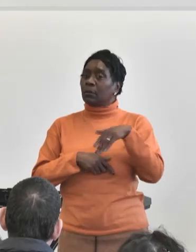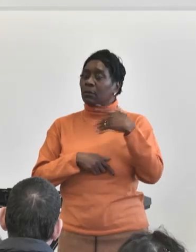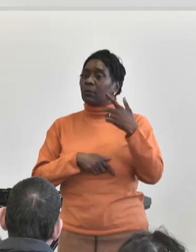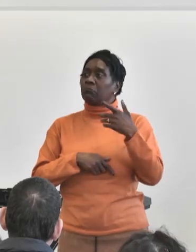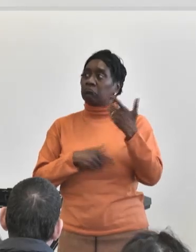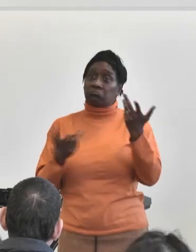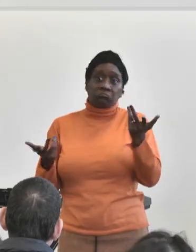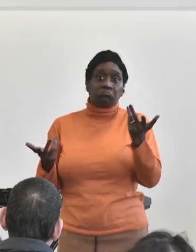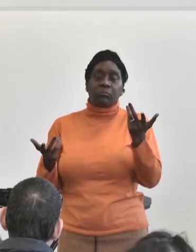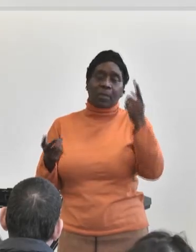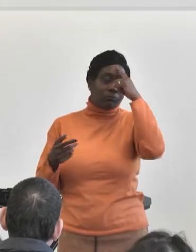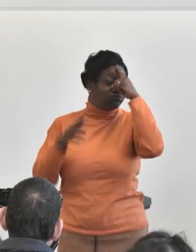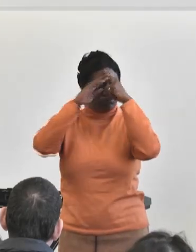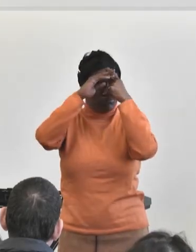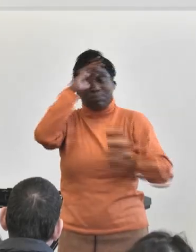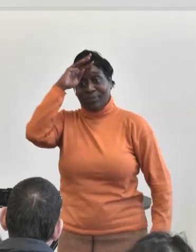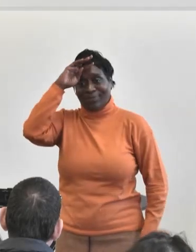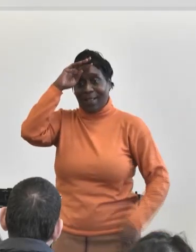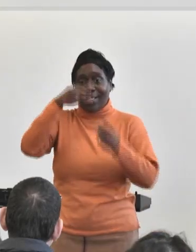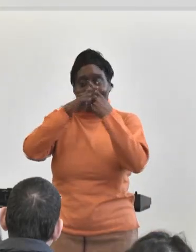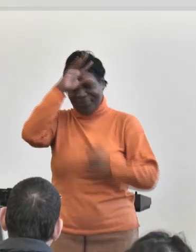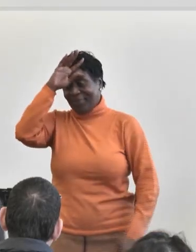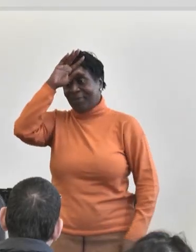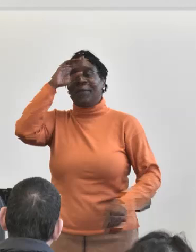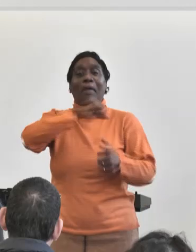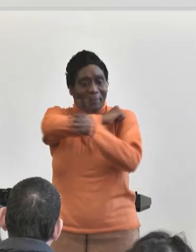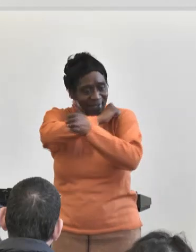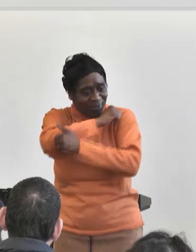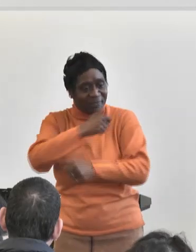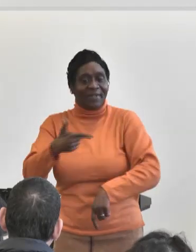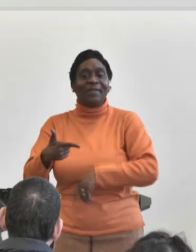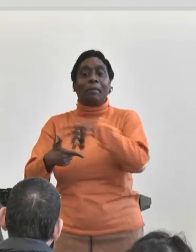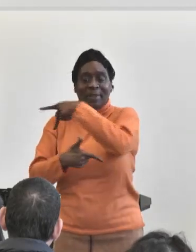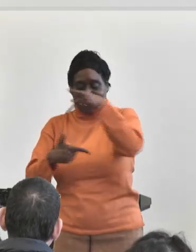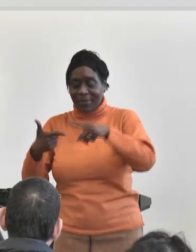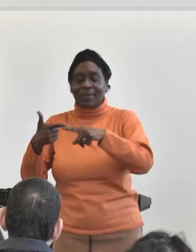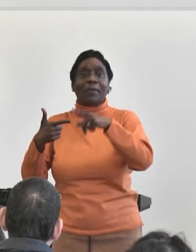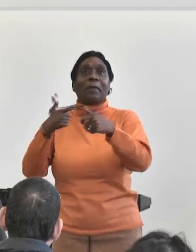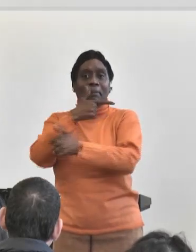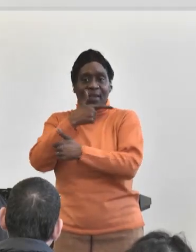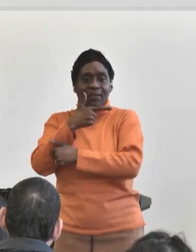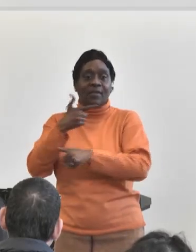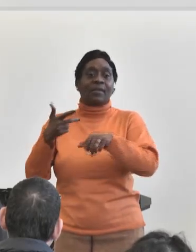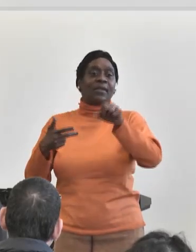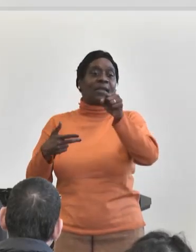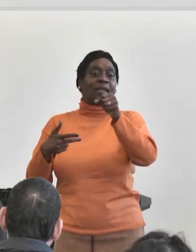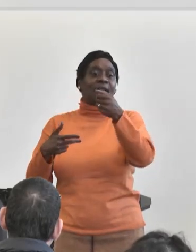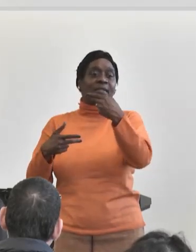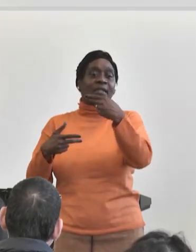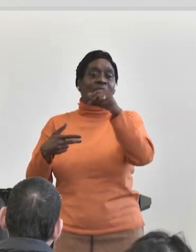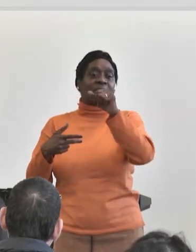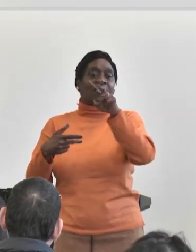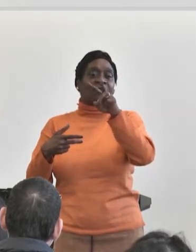it just escaped my memory. Passover. Pascua. And then there's one called Shavuot. Y hay otro que se